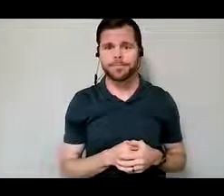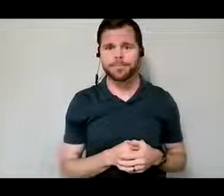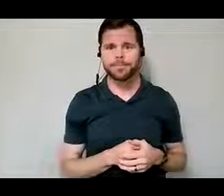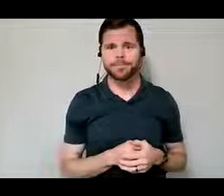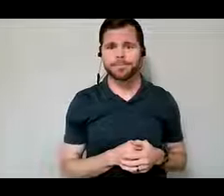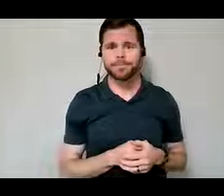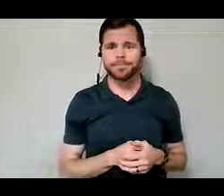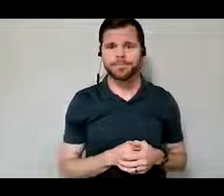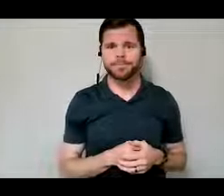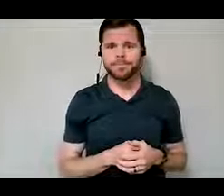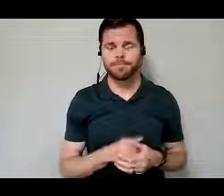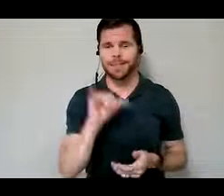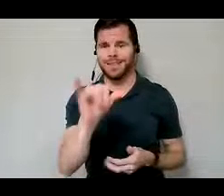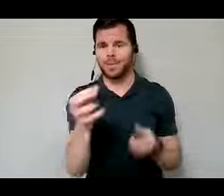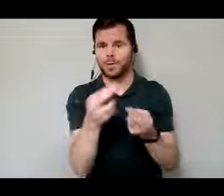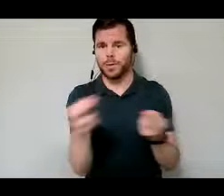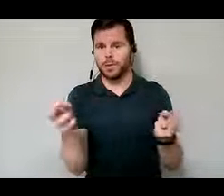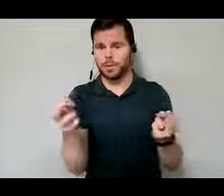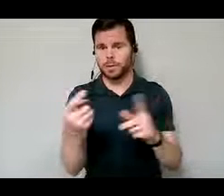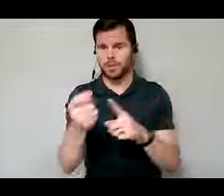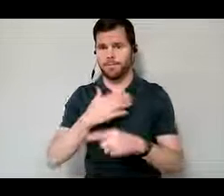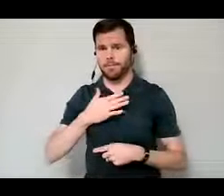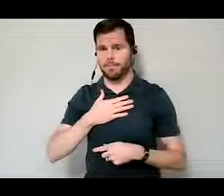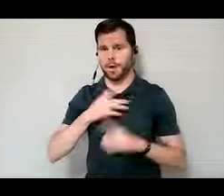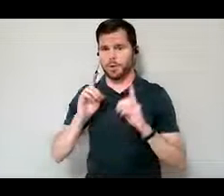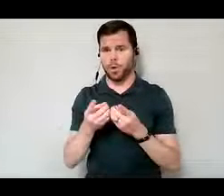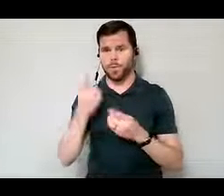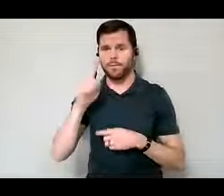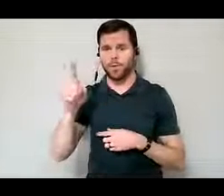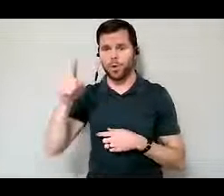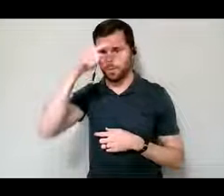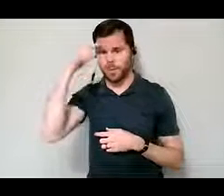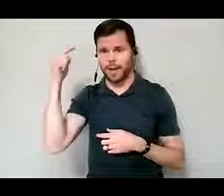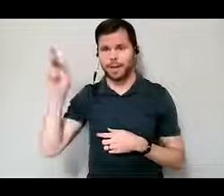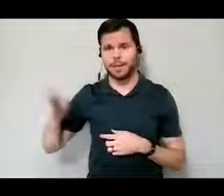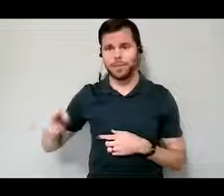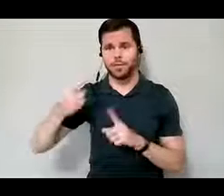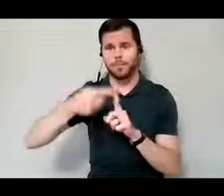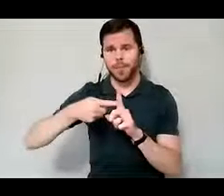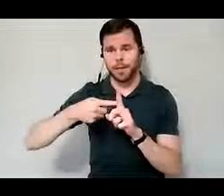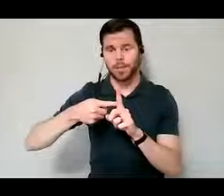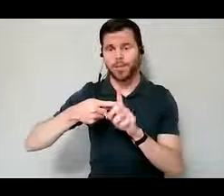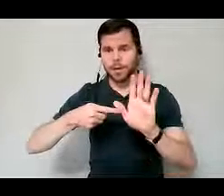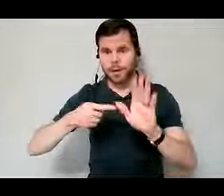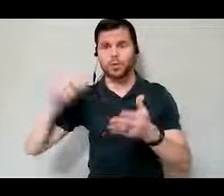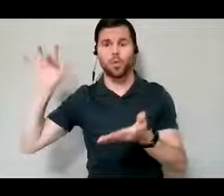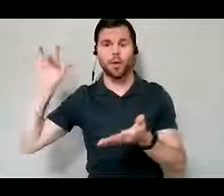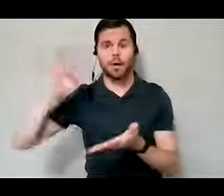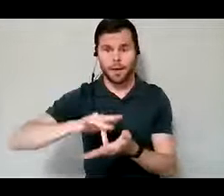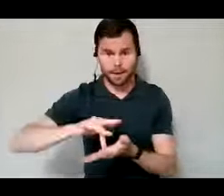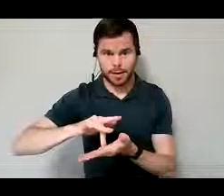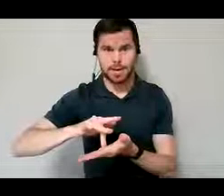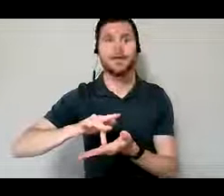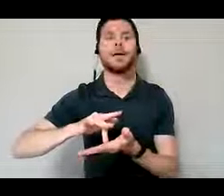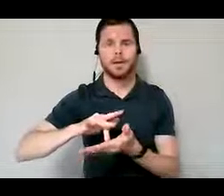the resources from my department for Black History Month. So when you click on this, it'll take you